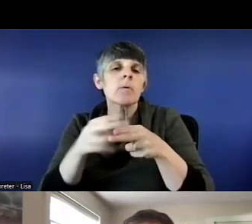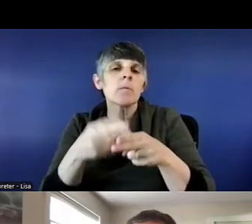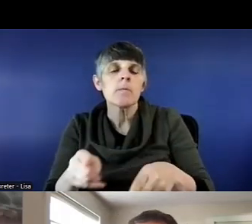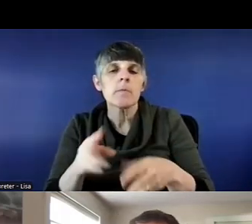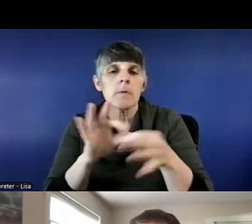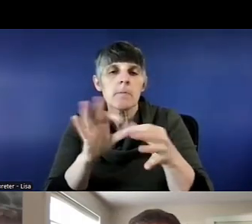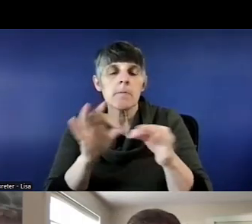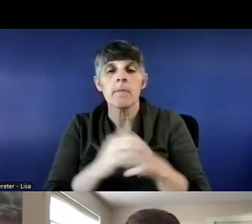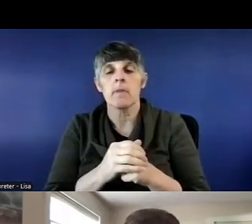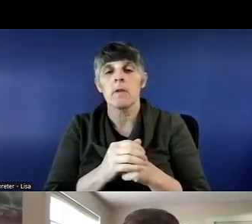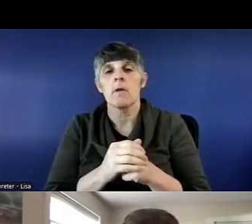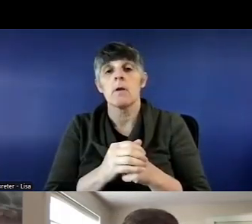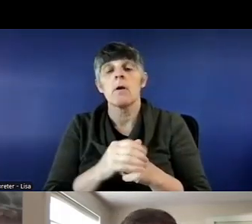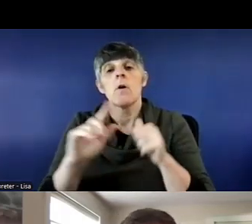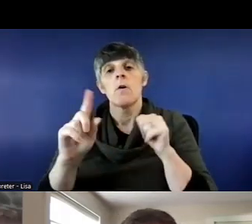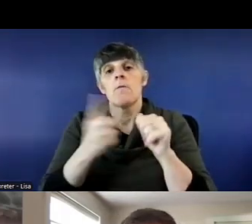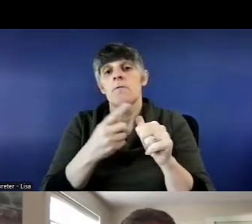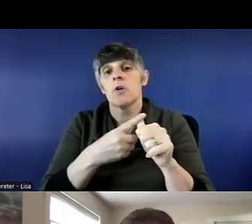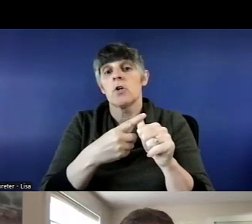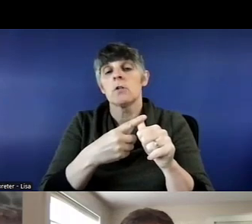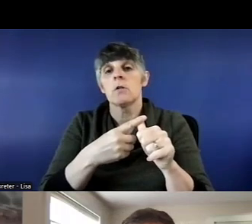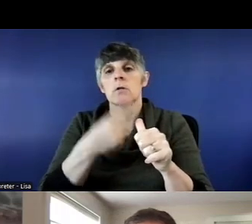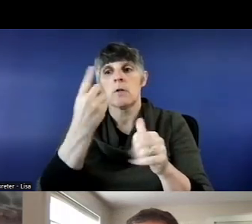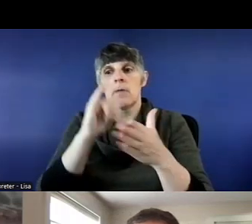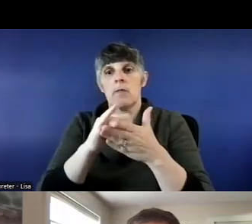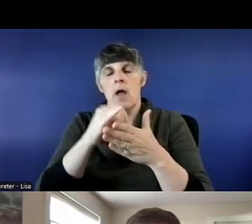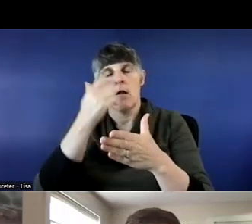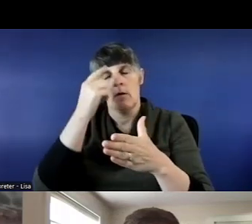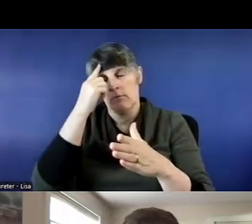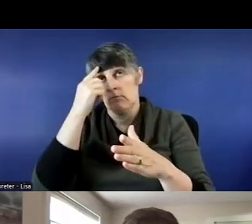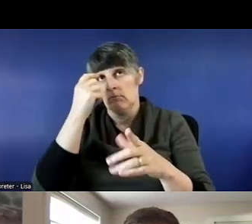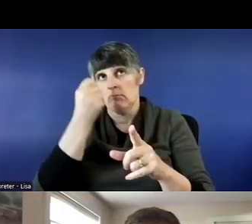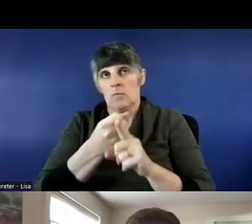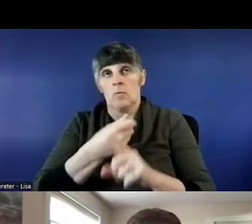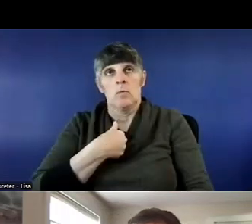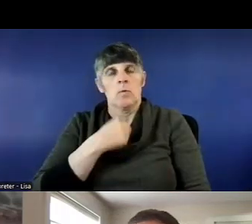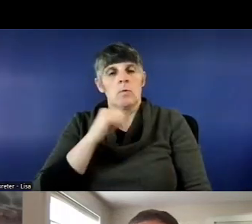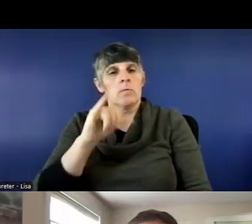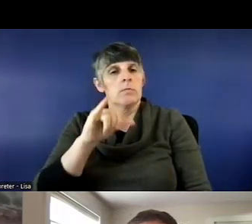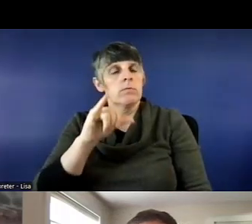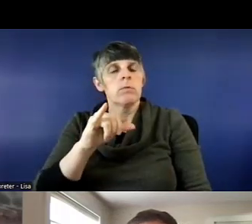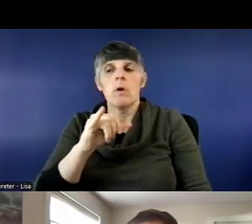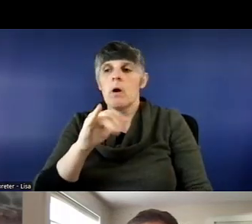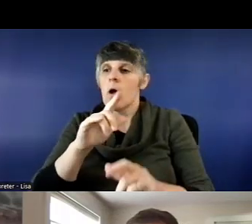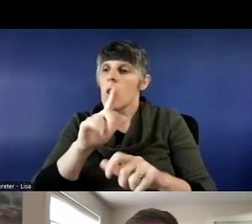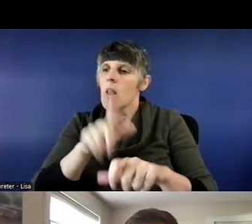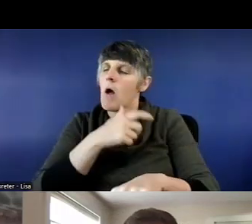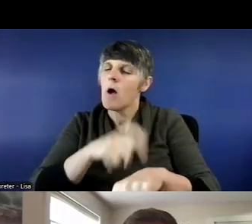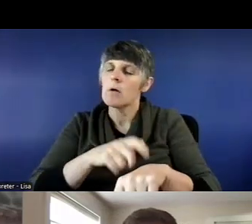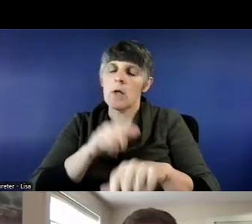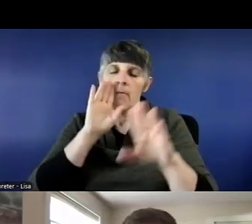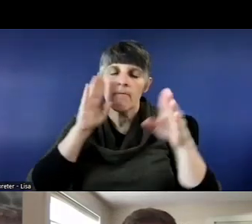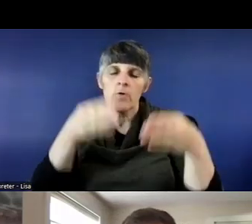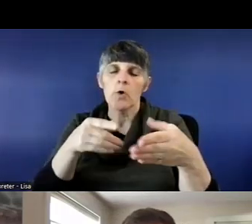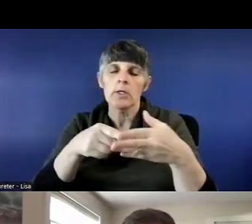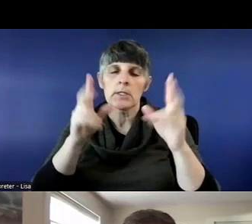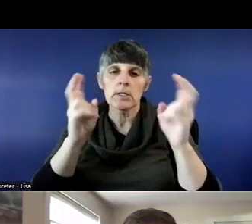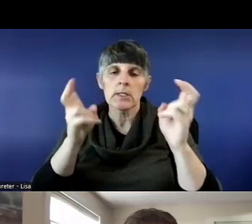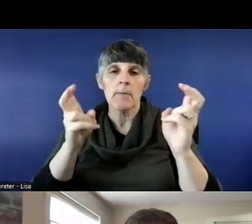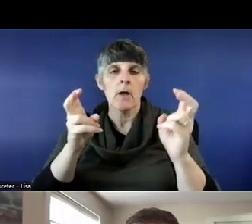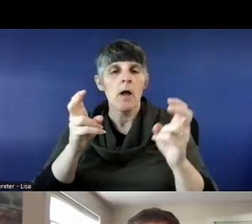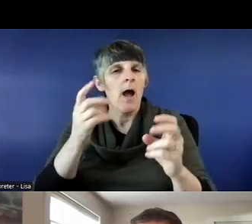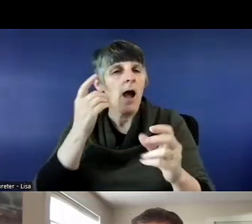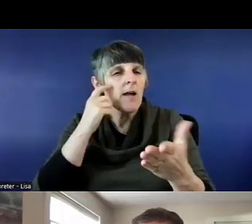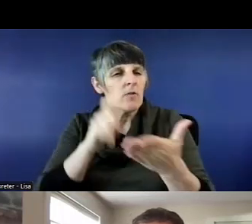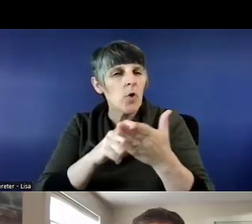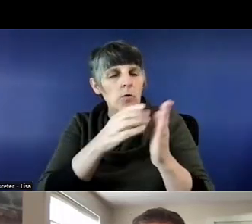I'll provide one piece of information that strikes me again and again. I've been working for a long time on these issues, and I have found across